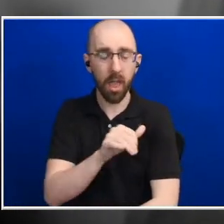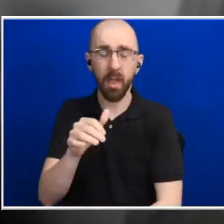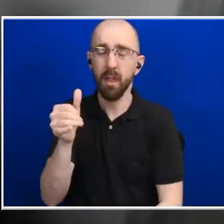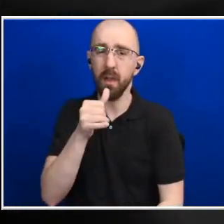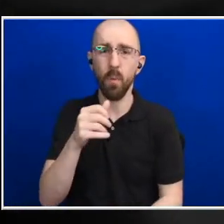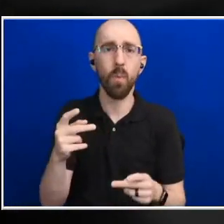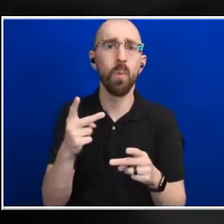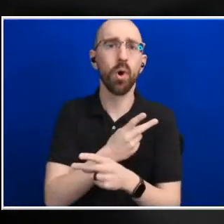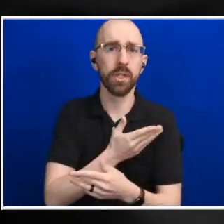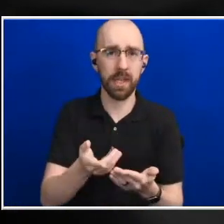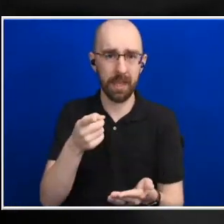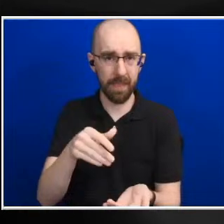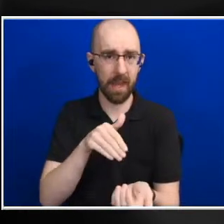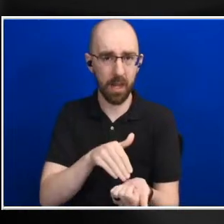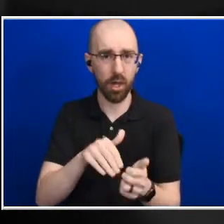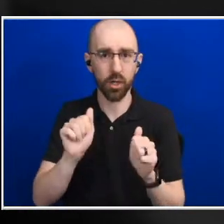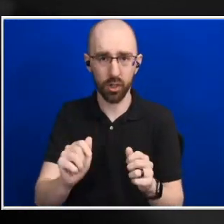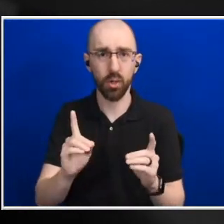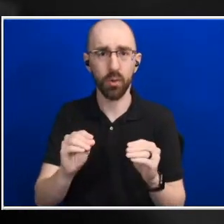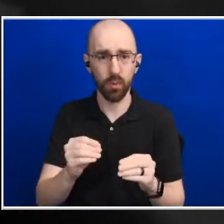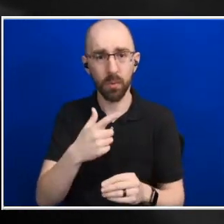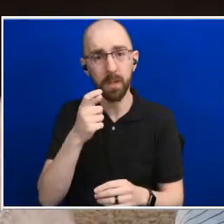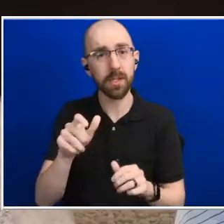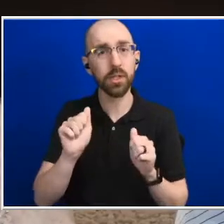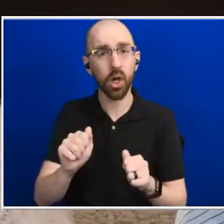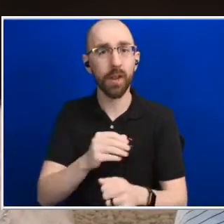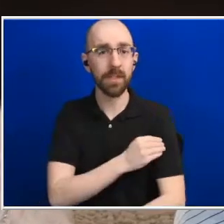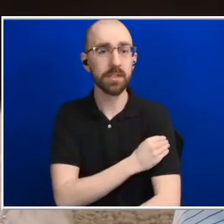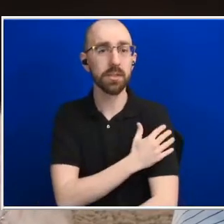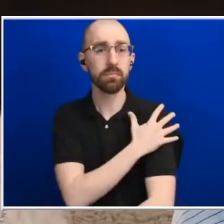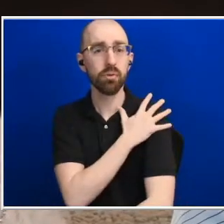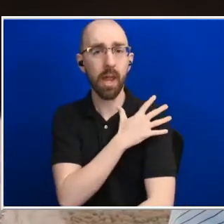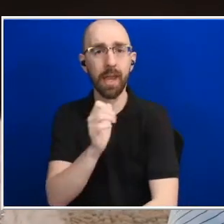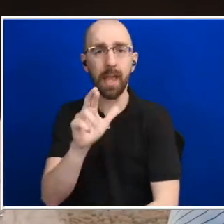have done because it could have spread the cancer cells.